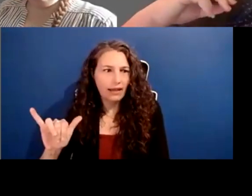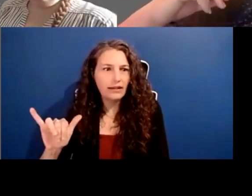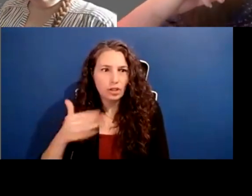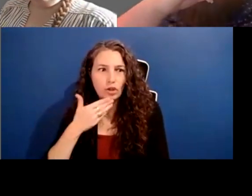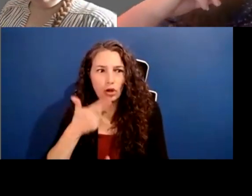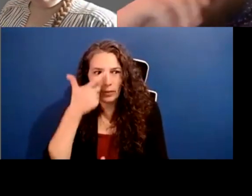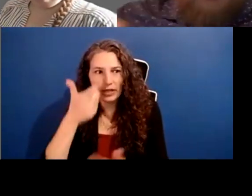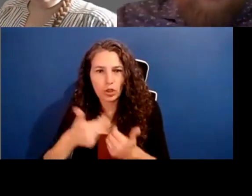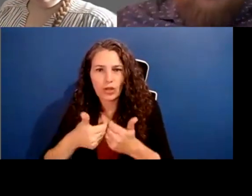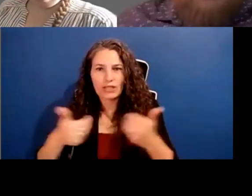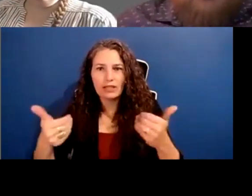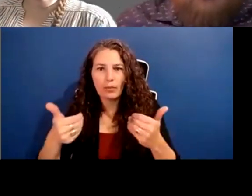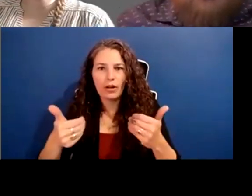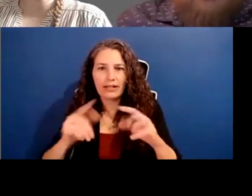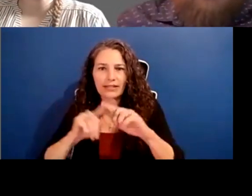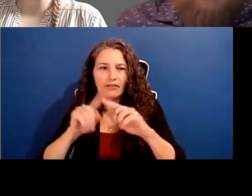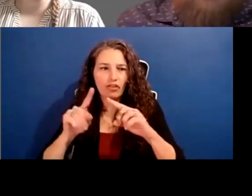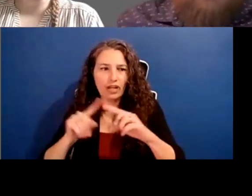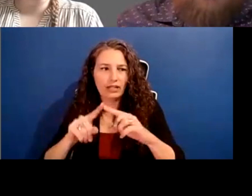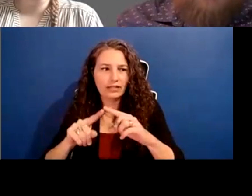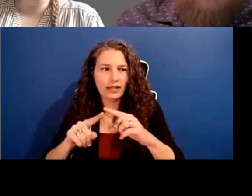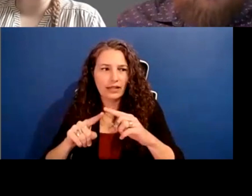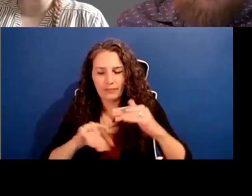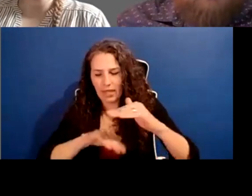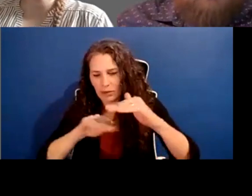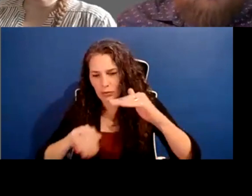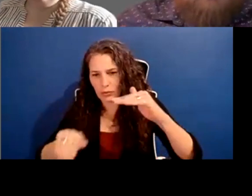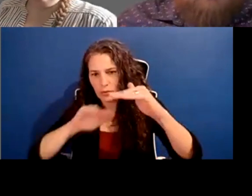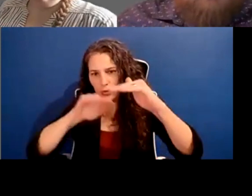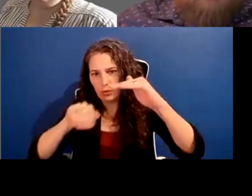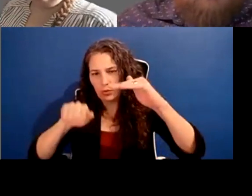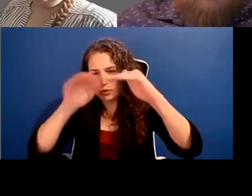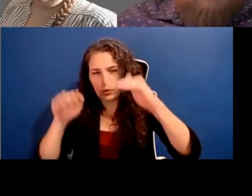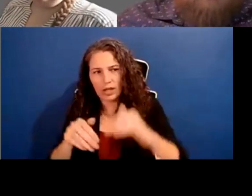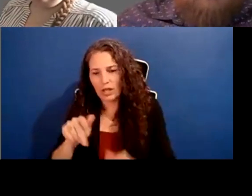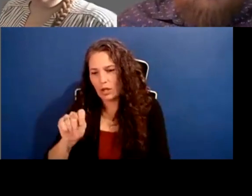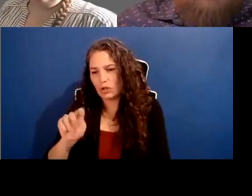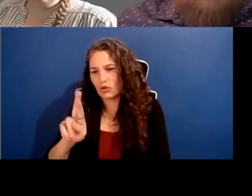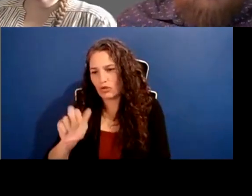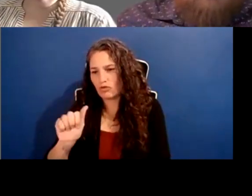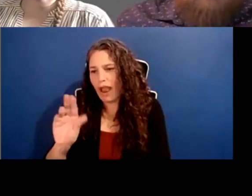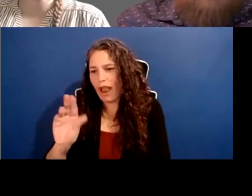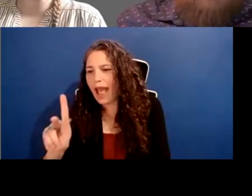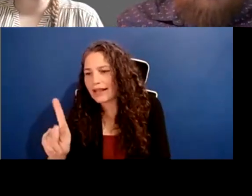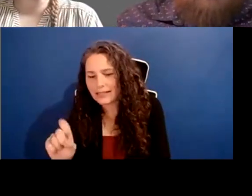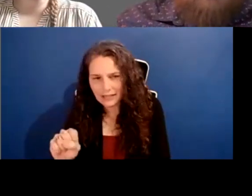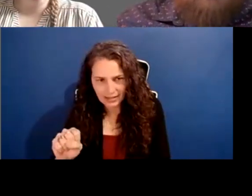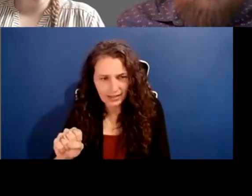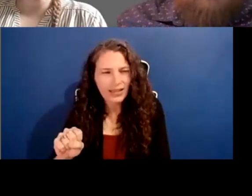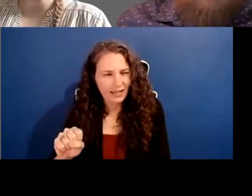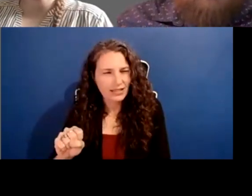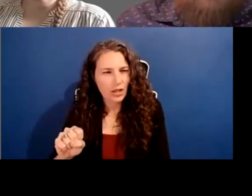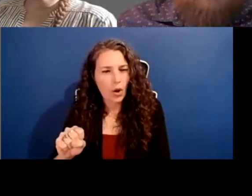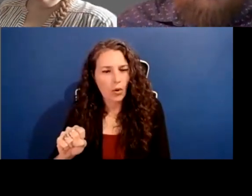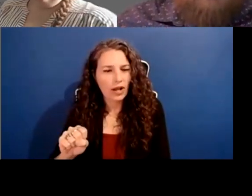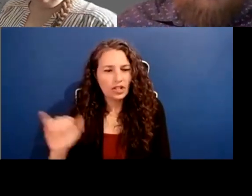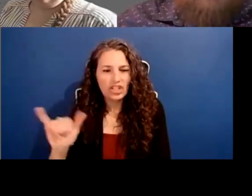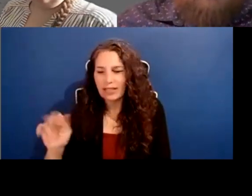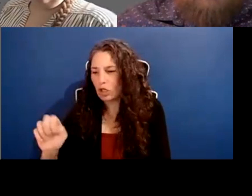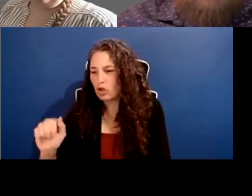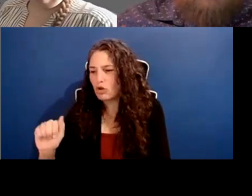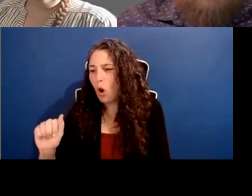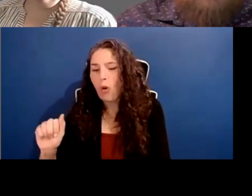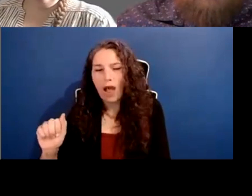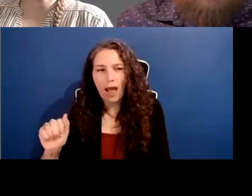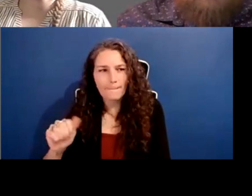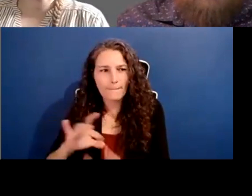audio into multiple different tracks. And as Noah, I think, alluded to, it's very helpful when you're editing a podcast to have different tracks